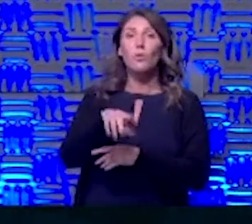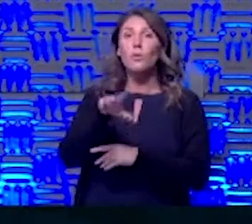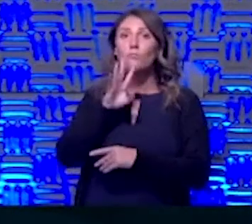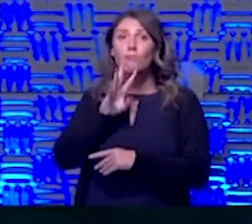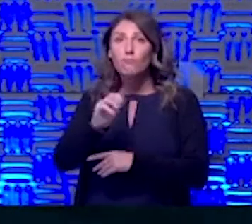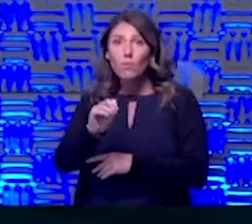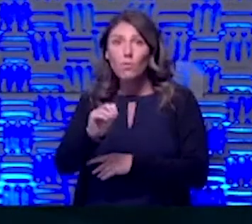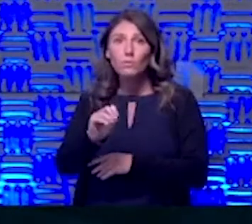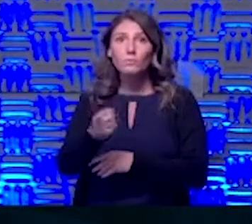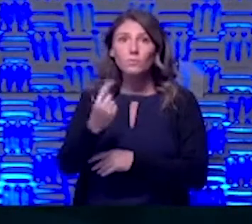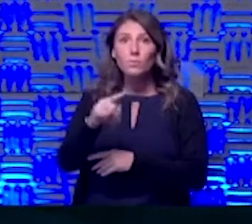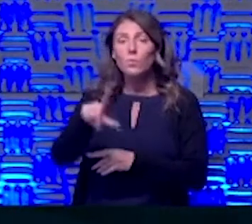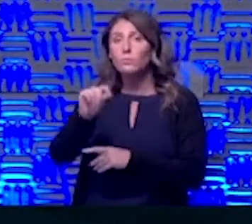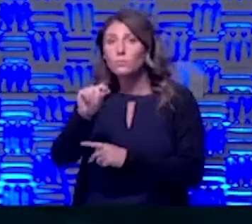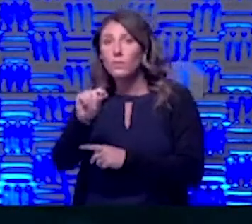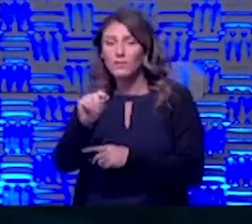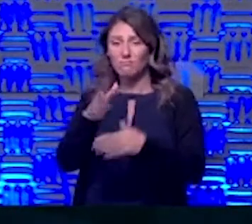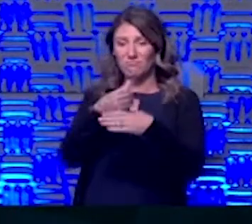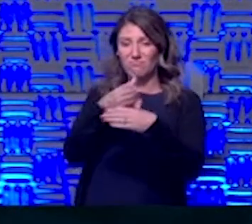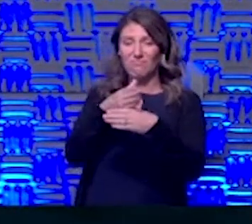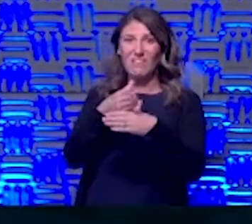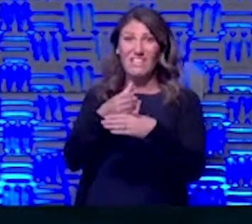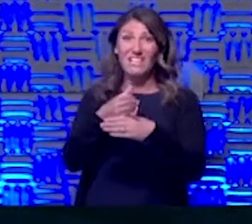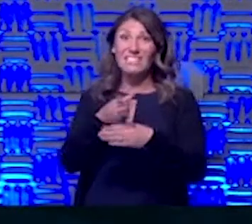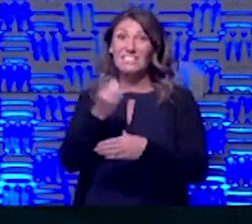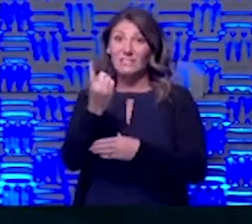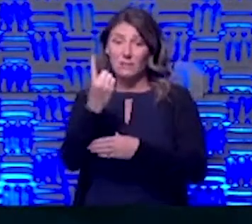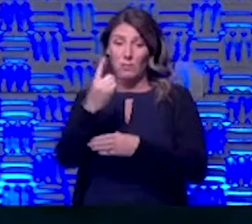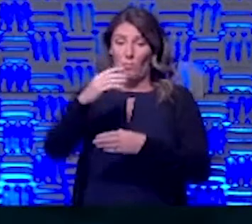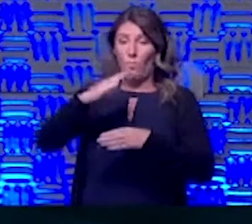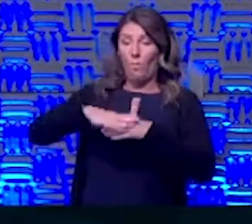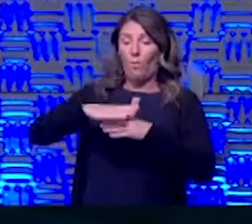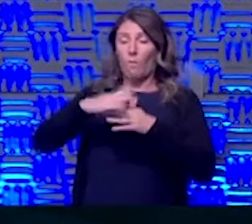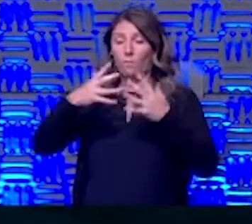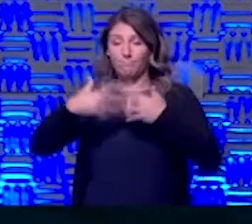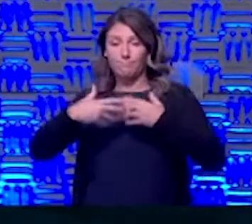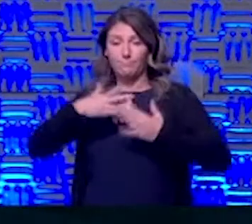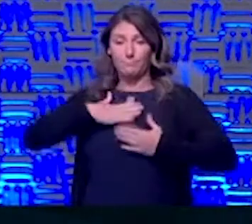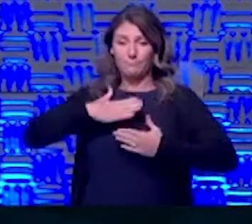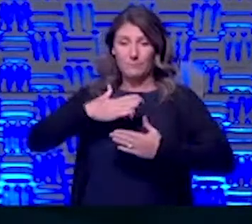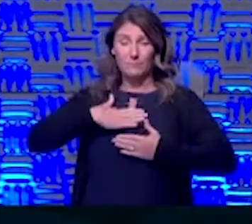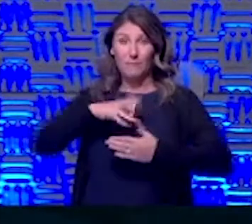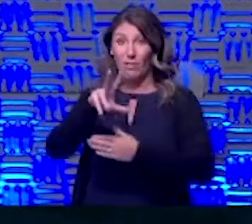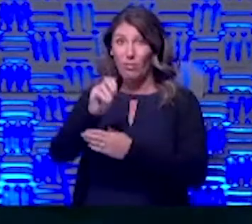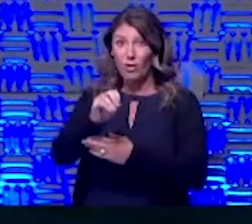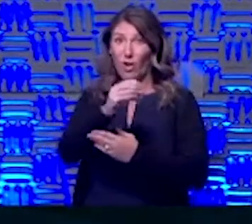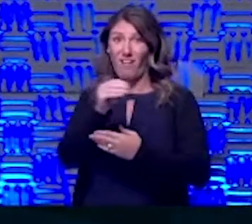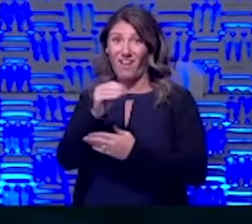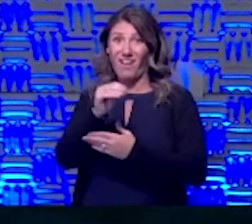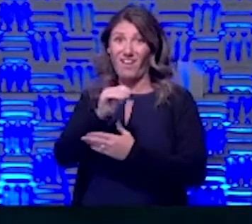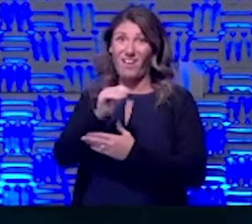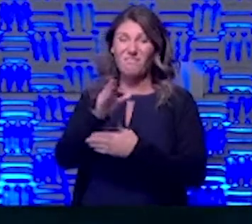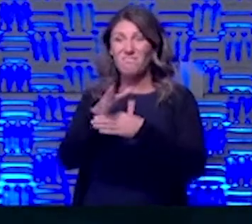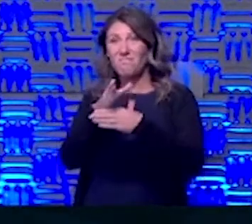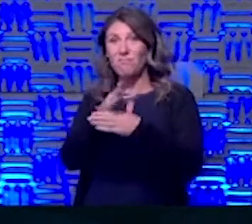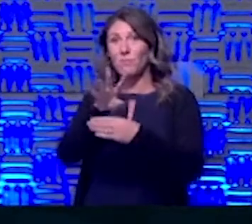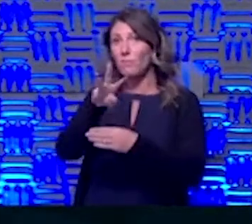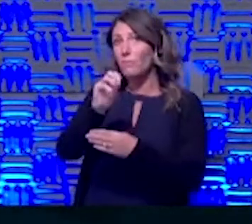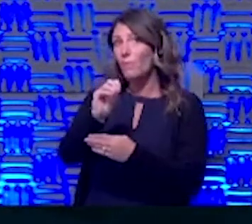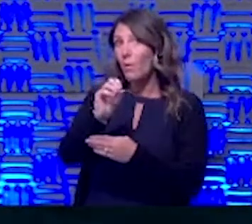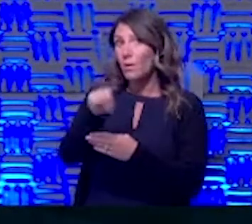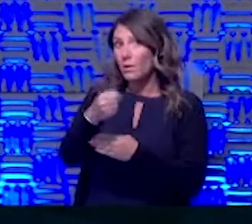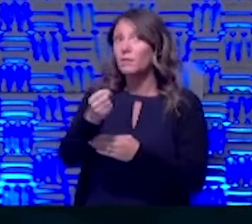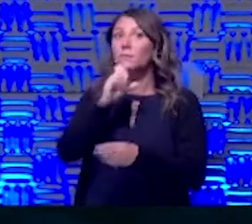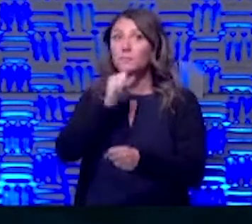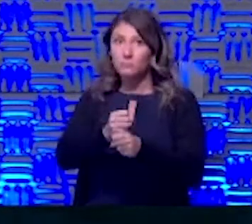intubated patient in their mid-30s and another intubated patient in their mid-40s. So I think this highlights how serious COVID can be, no matter your